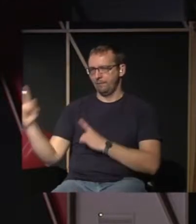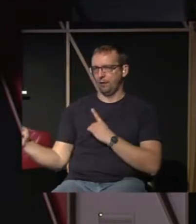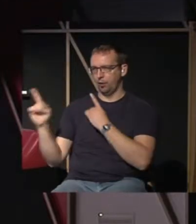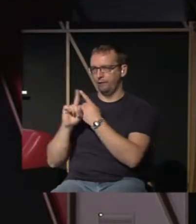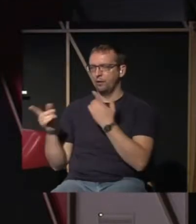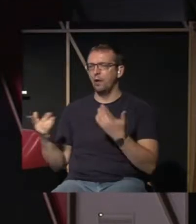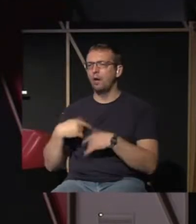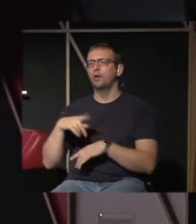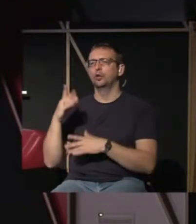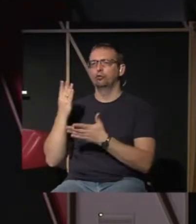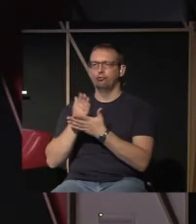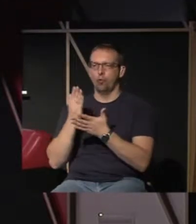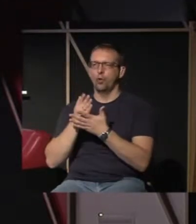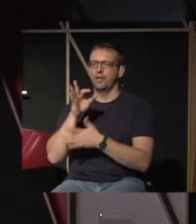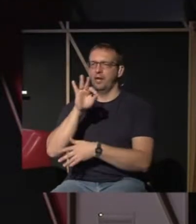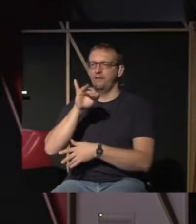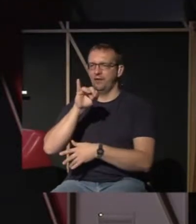since 2015 for us, please?